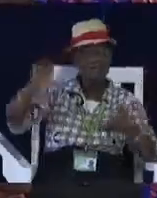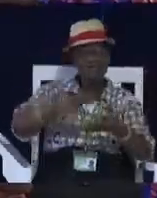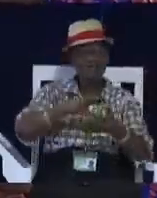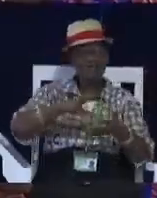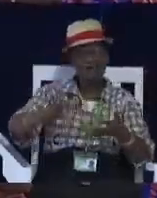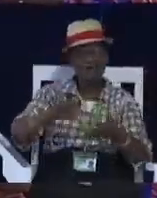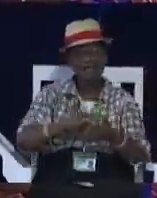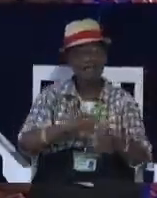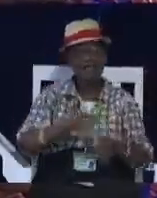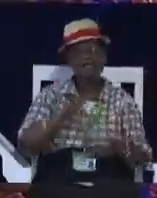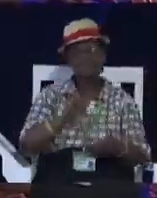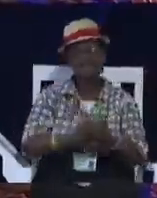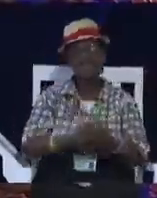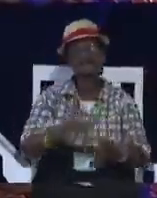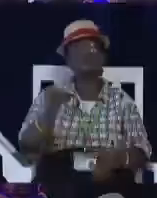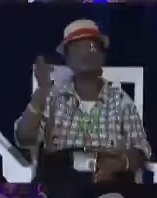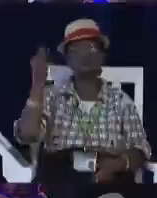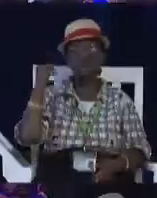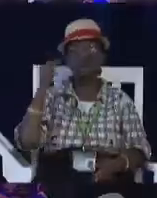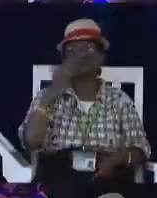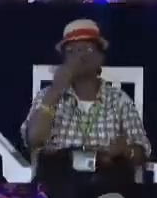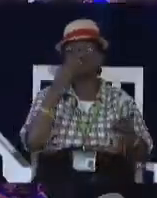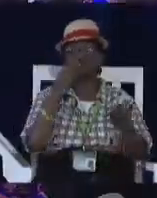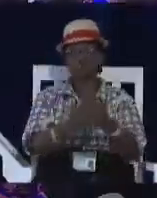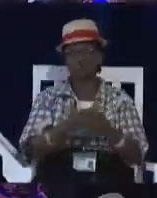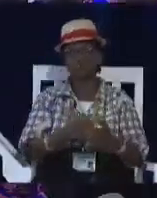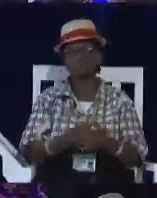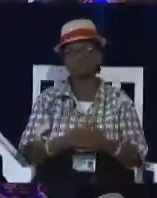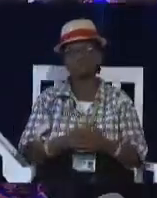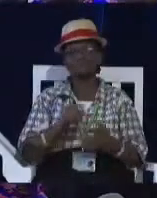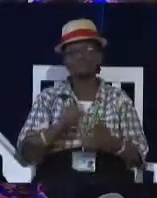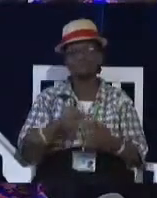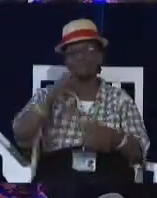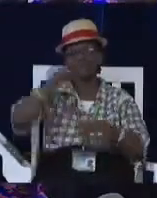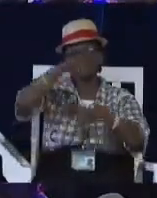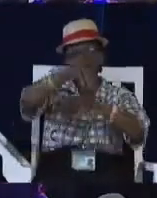That was good. That was good tonight.